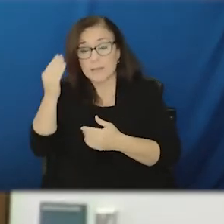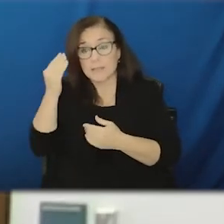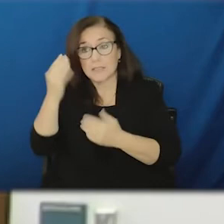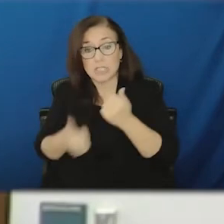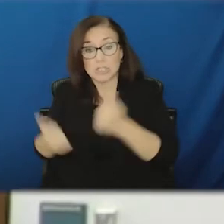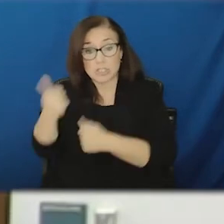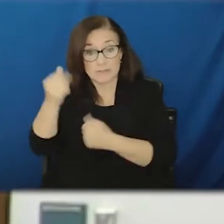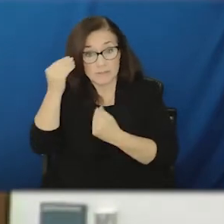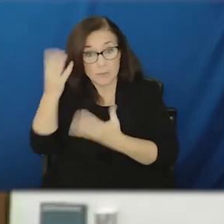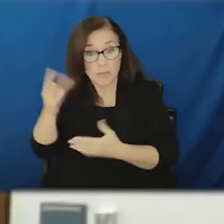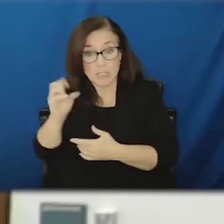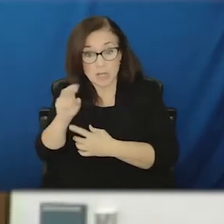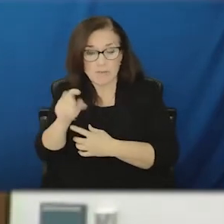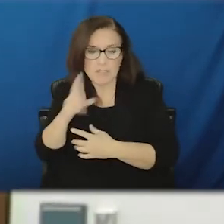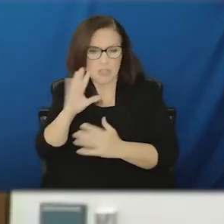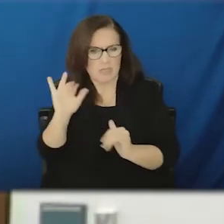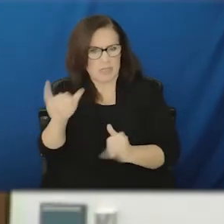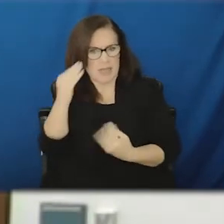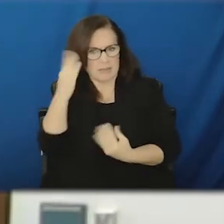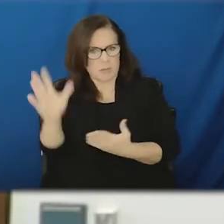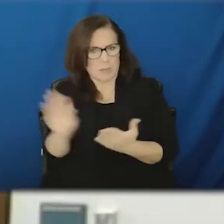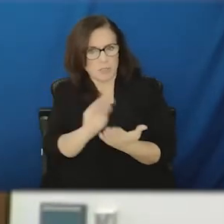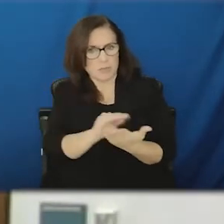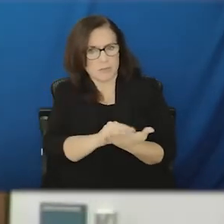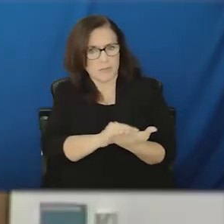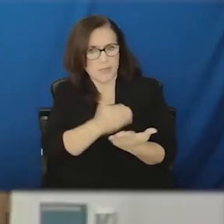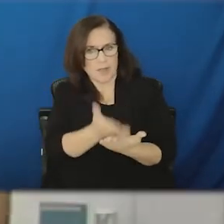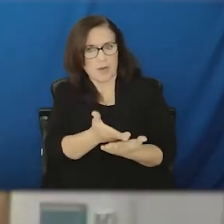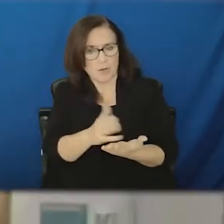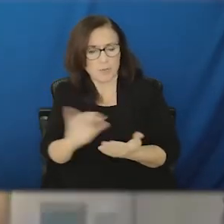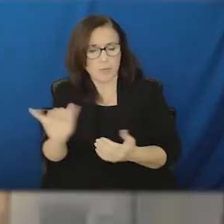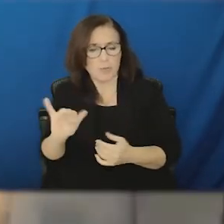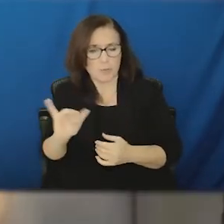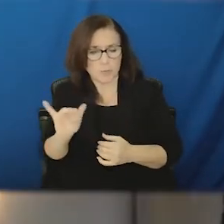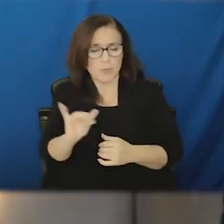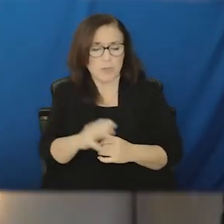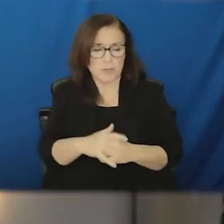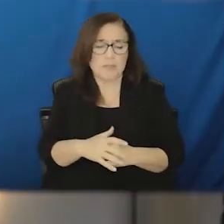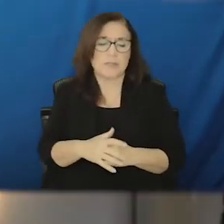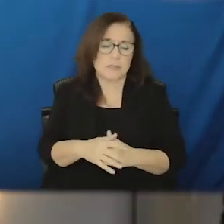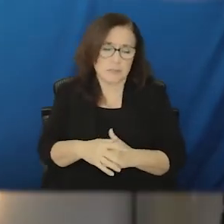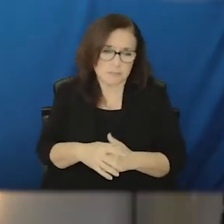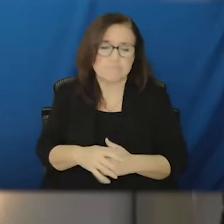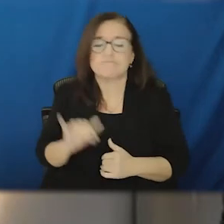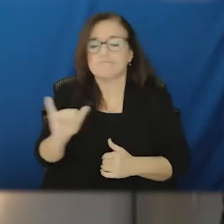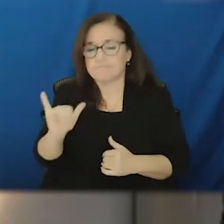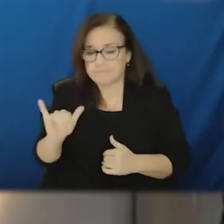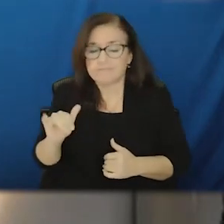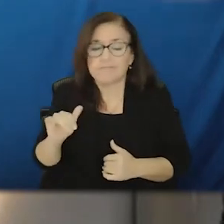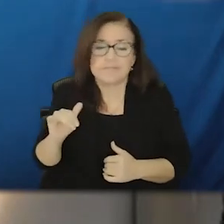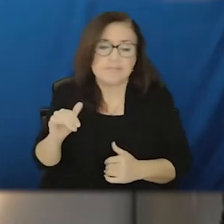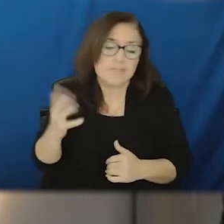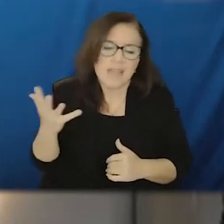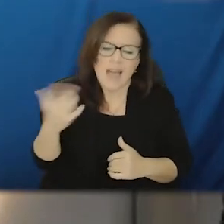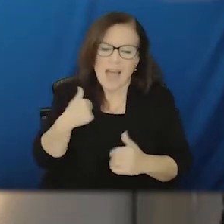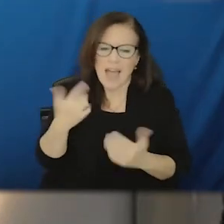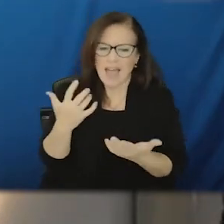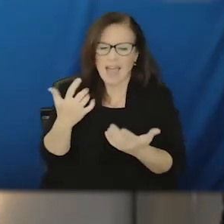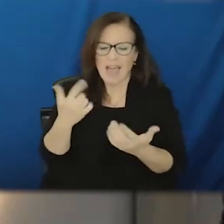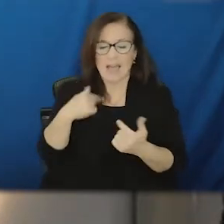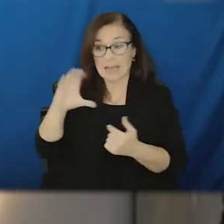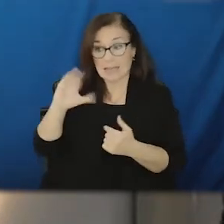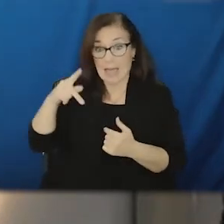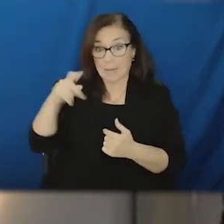to it, but one's taken off, so. Okay, thank you. Well, again, I just want to use this opportunity to state for anyone who might be paying attention